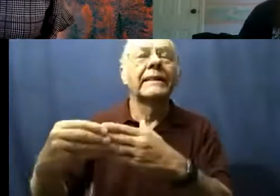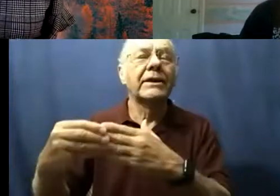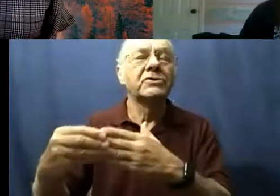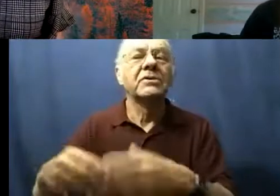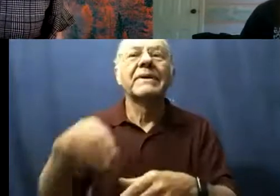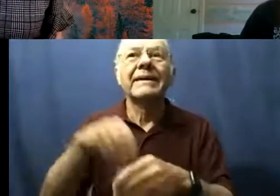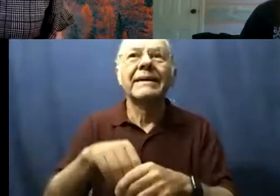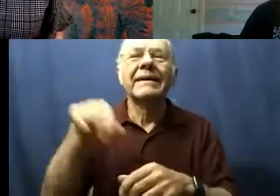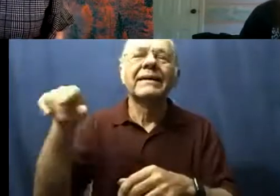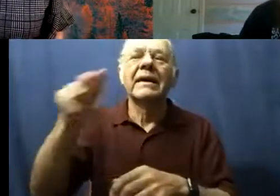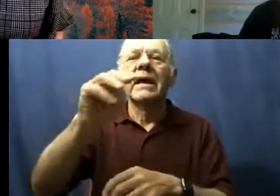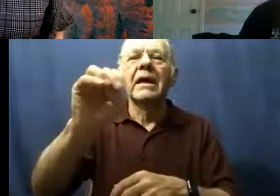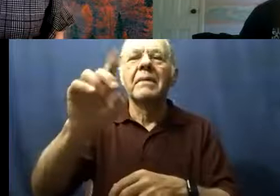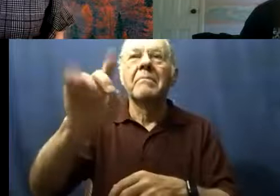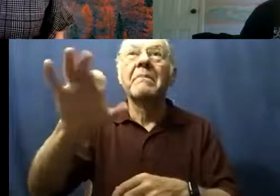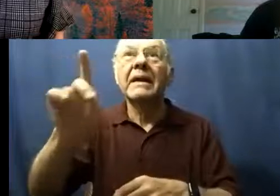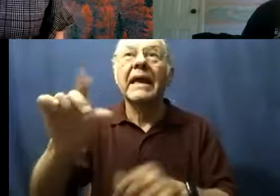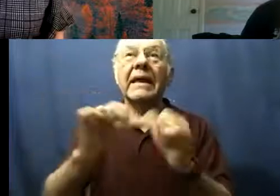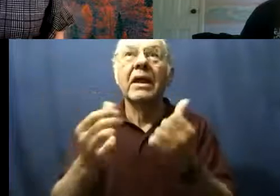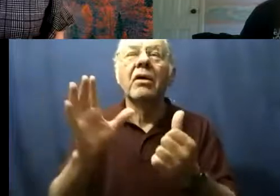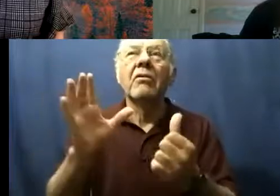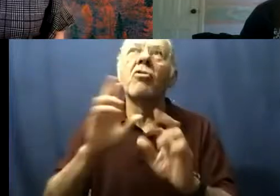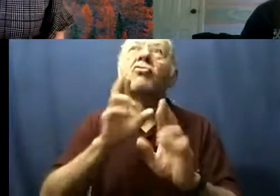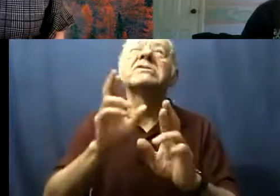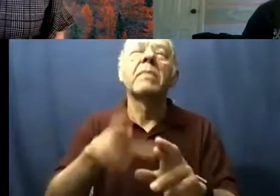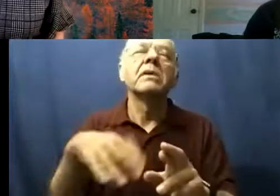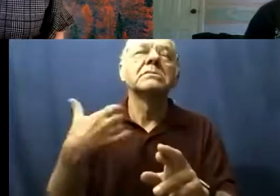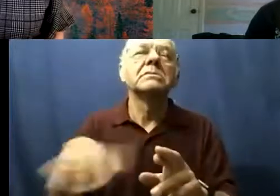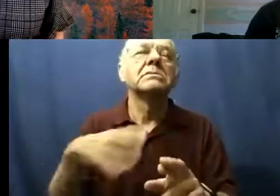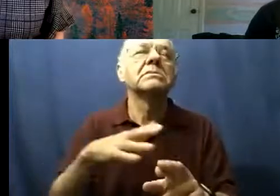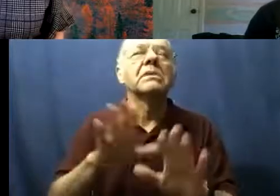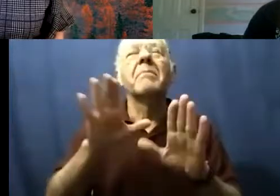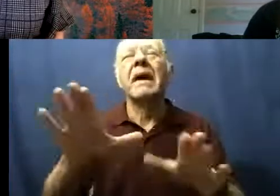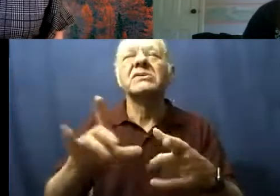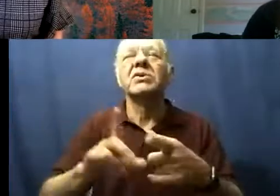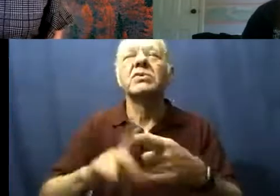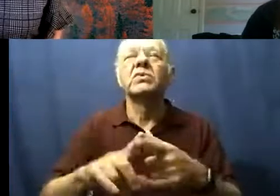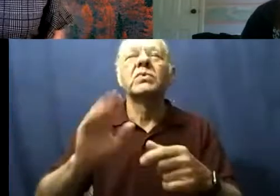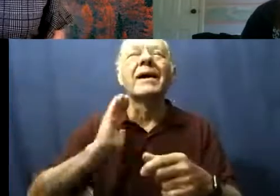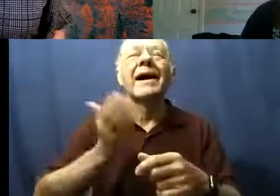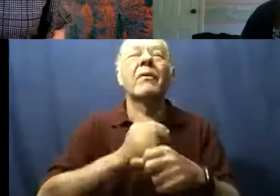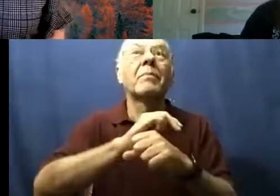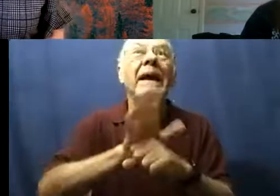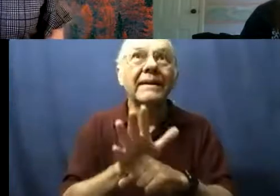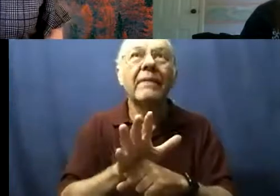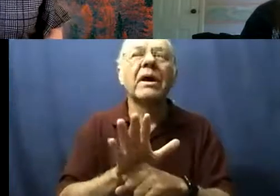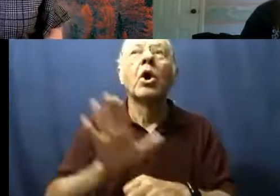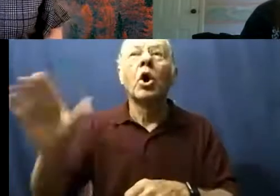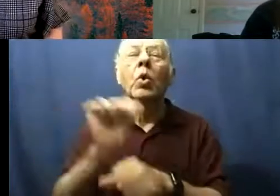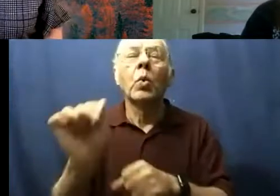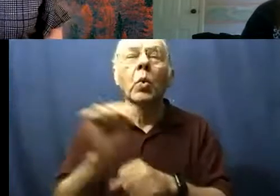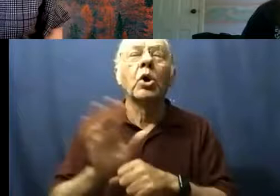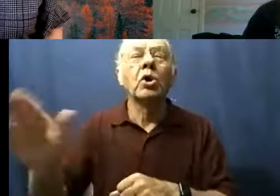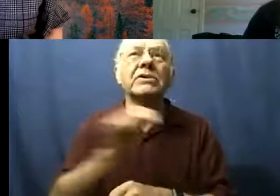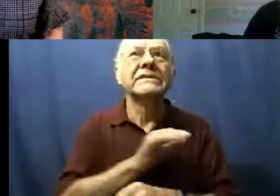the Medicaid agency, the response has just been amazing to the pandemic and all the work that she and her staff have done